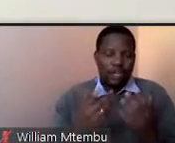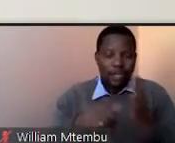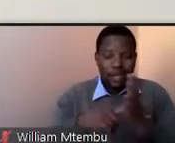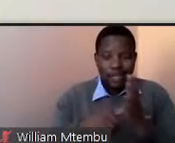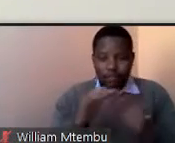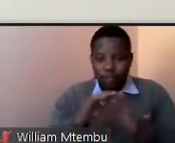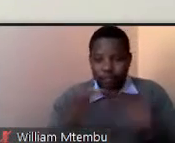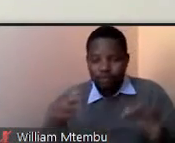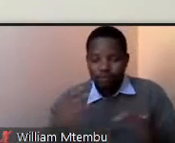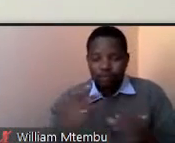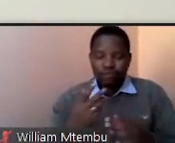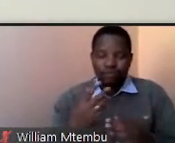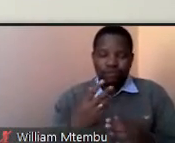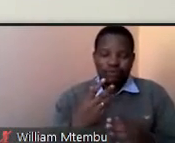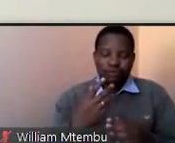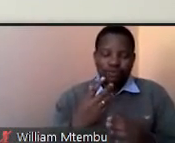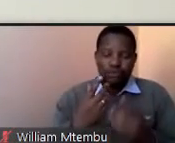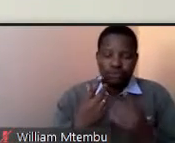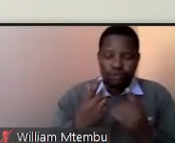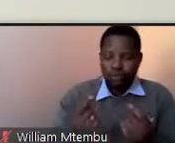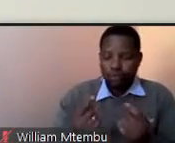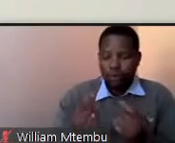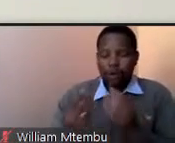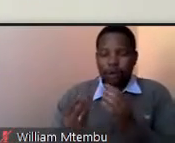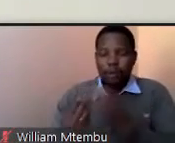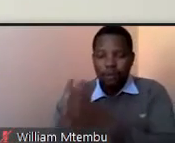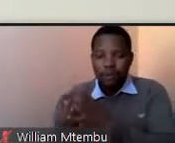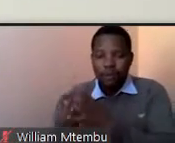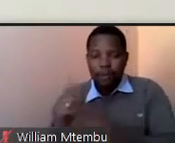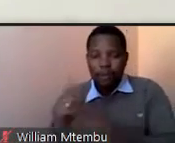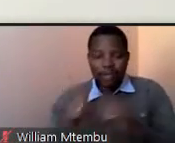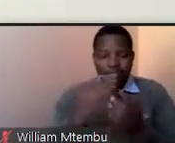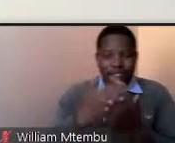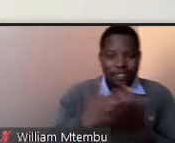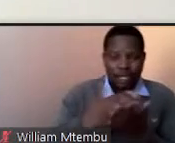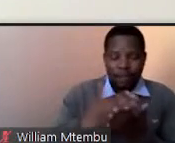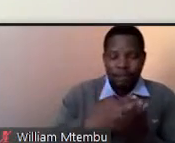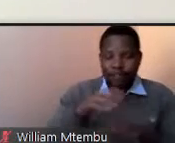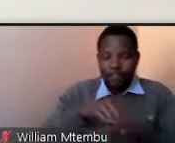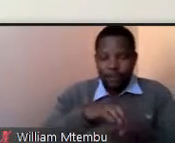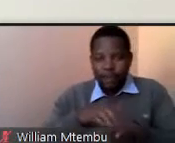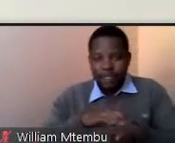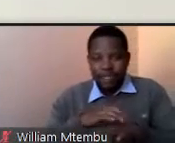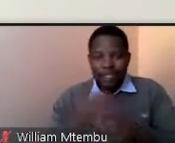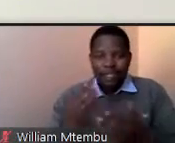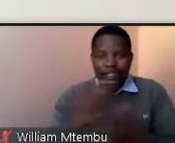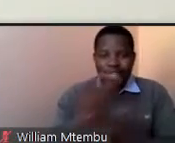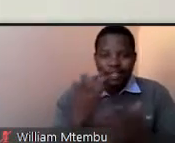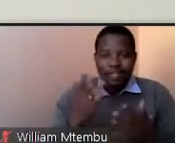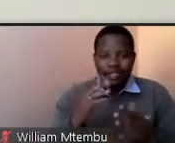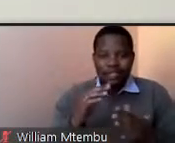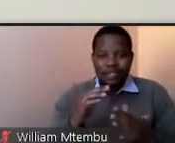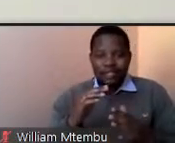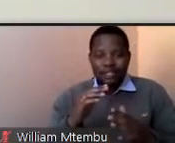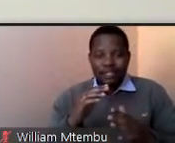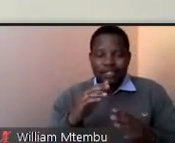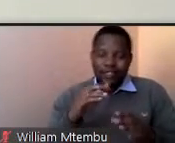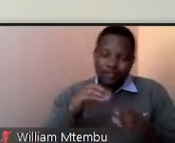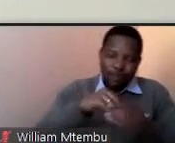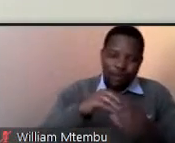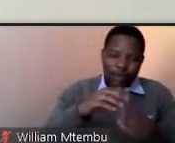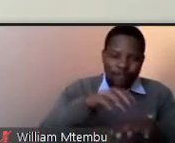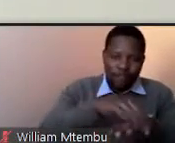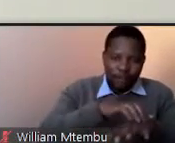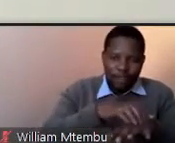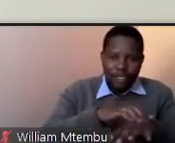produce, some of the farmers that we actually think they are farmers, they are not into farming. You find out that